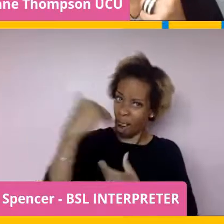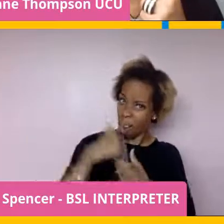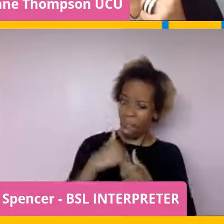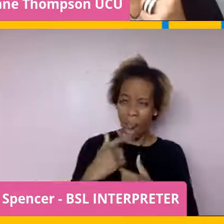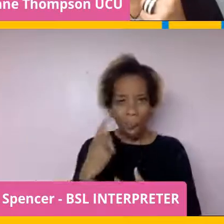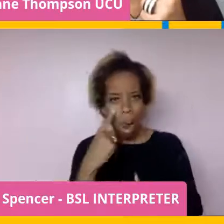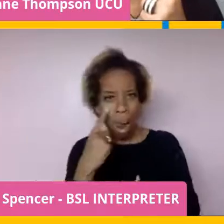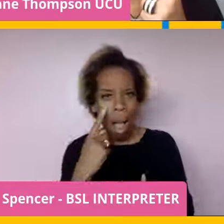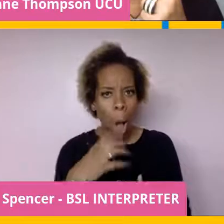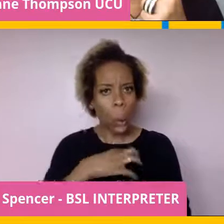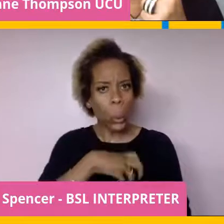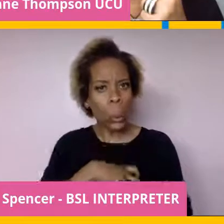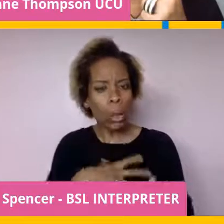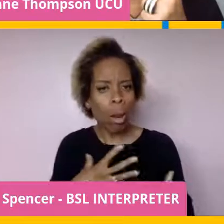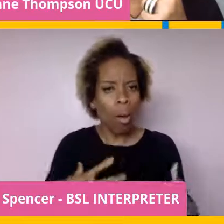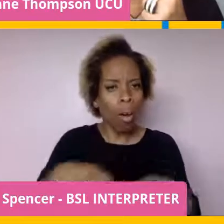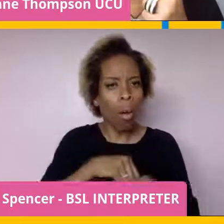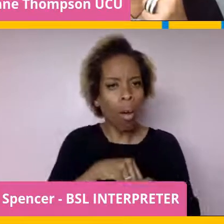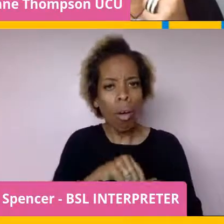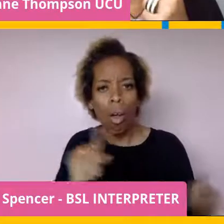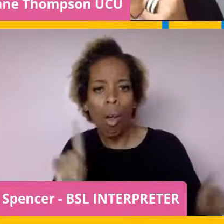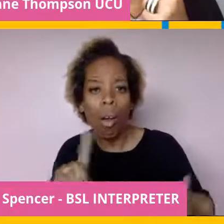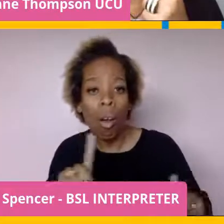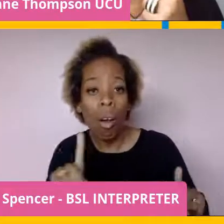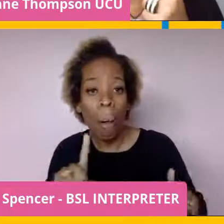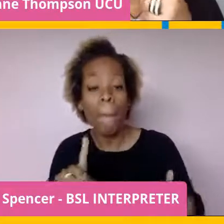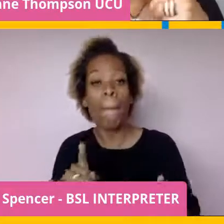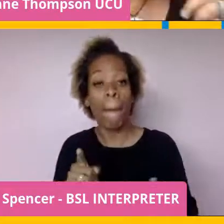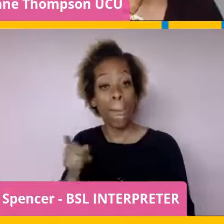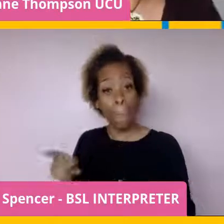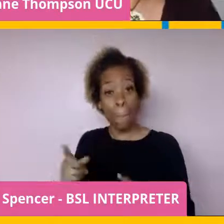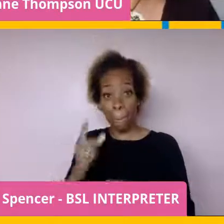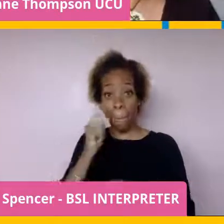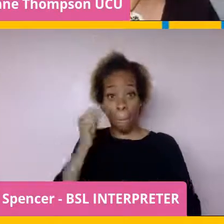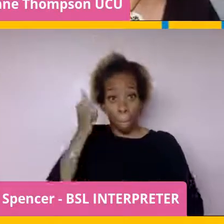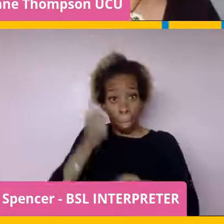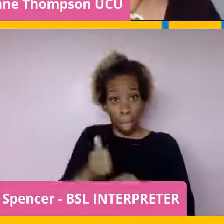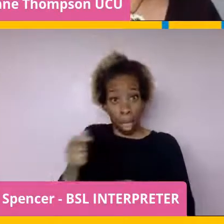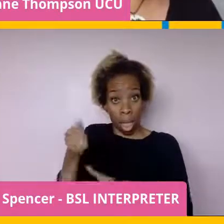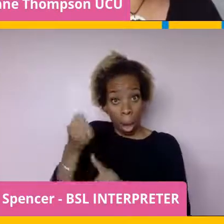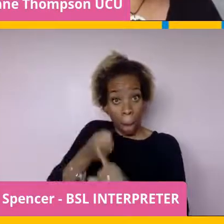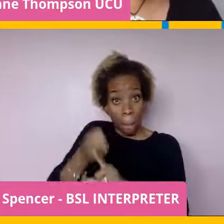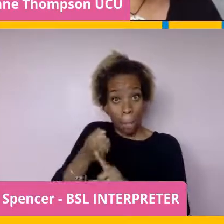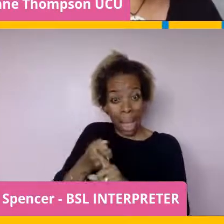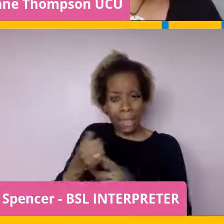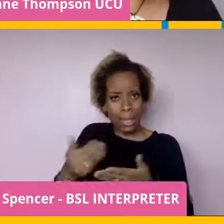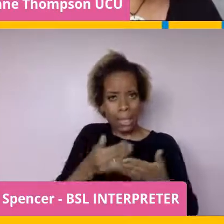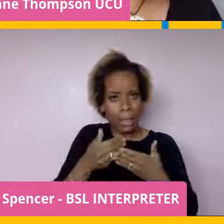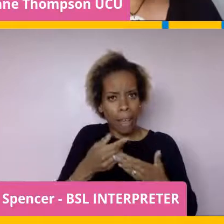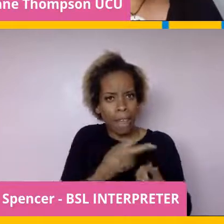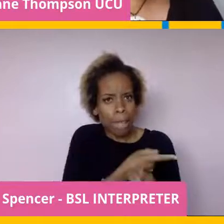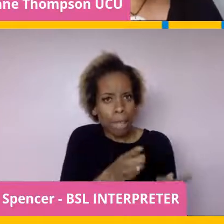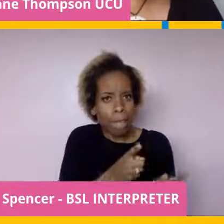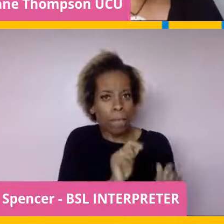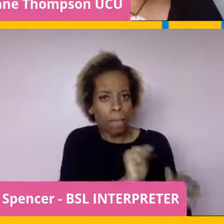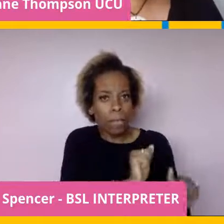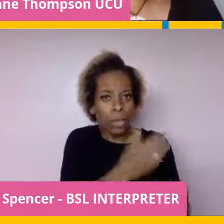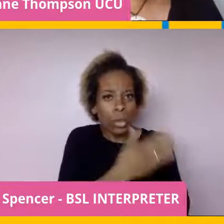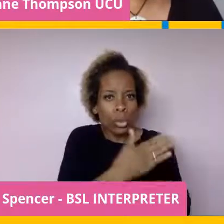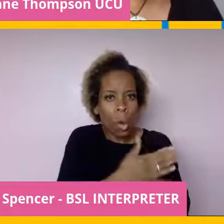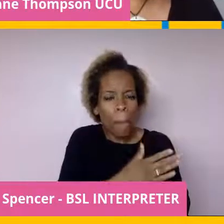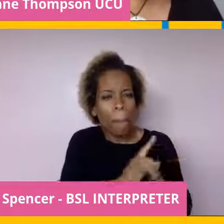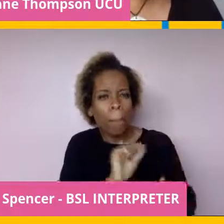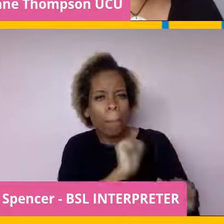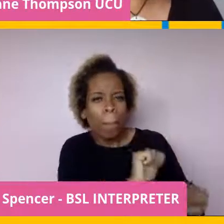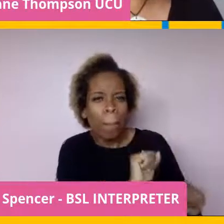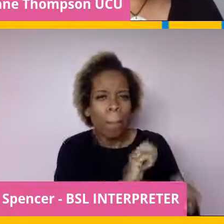yet to come and find out what the union can do for them, to be part of that campaign for safeguarding jobs, but also to get that information. What have